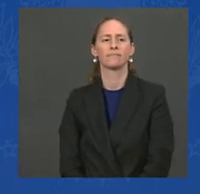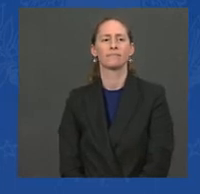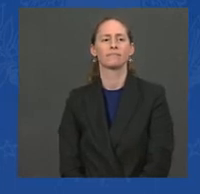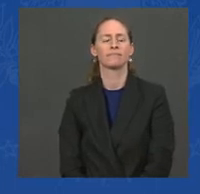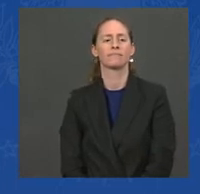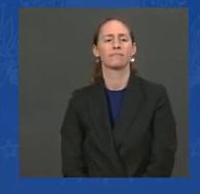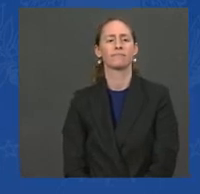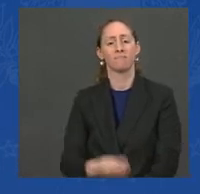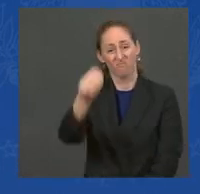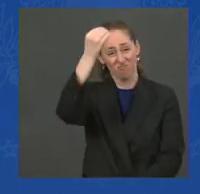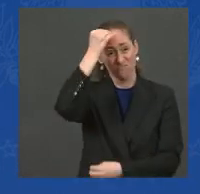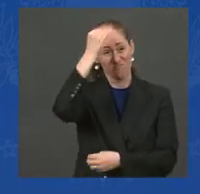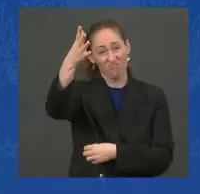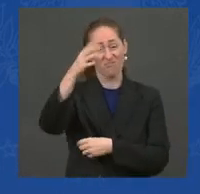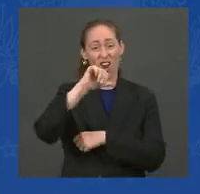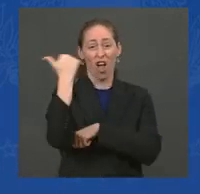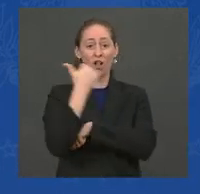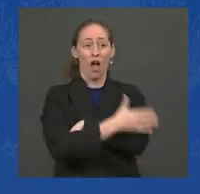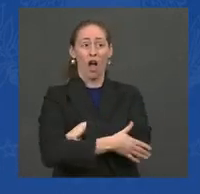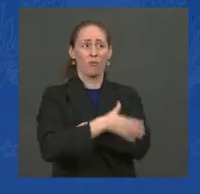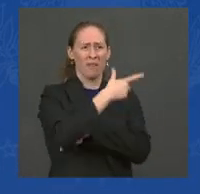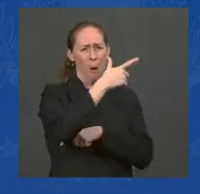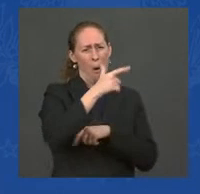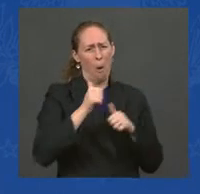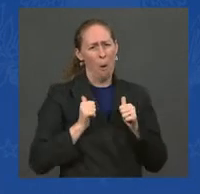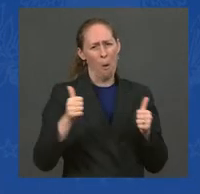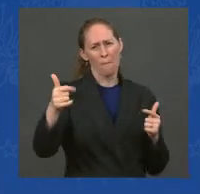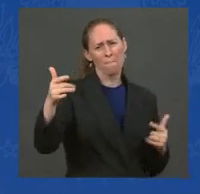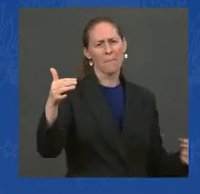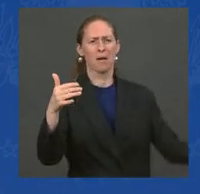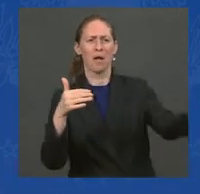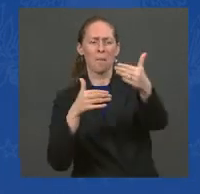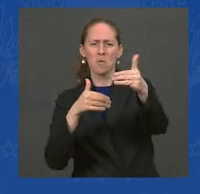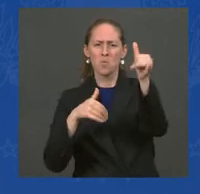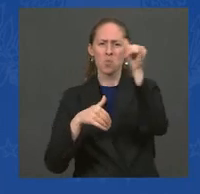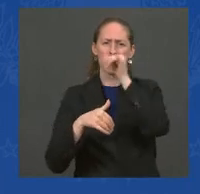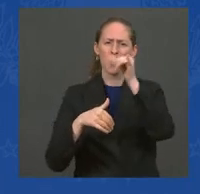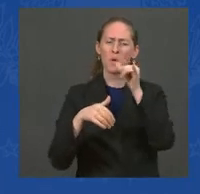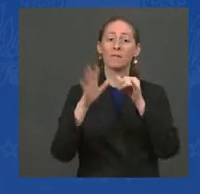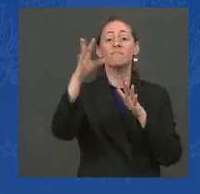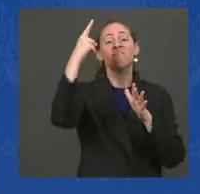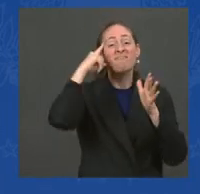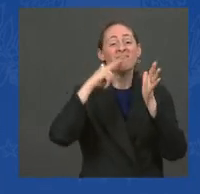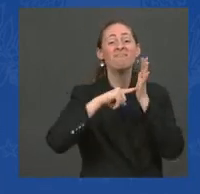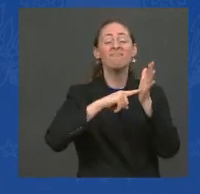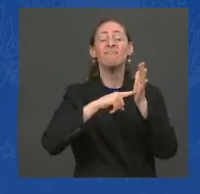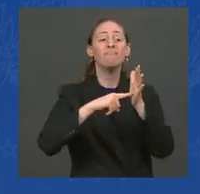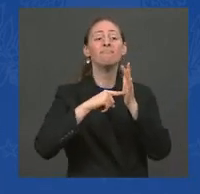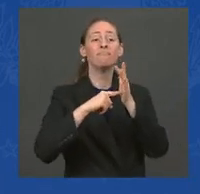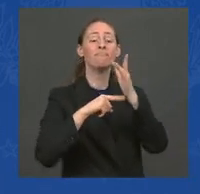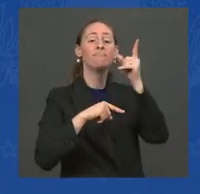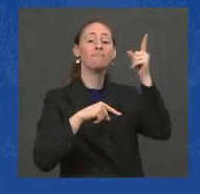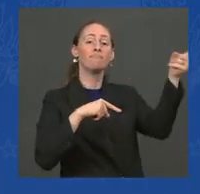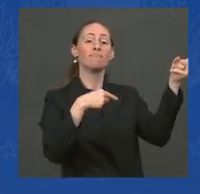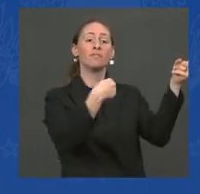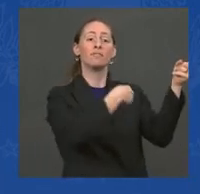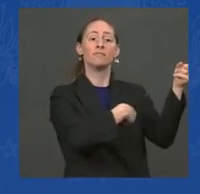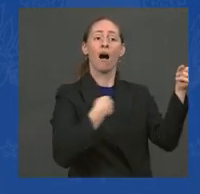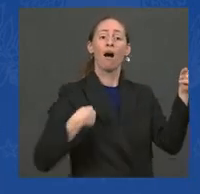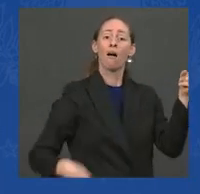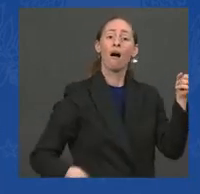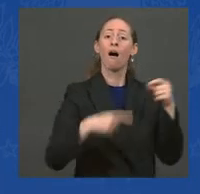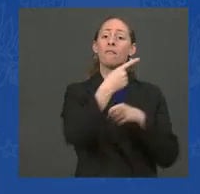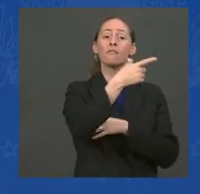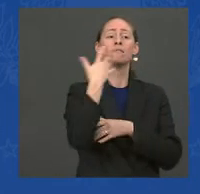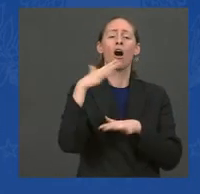can to win. In recent years, China has spent around 3 times as much on infrastructure, 3